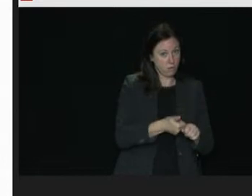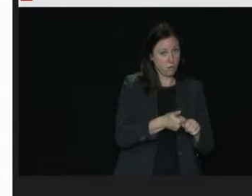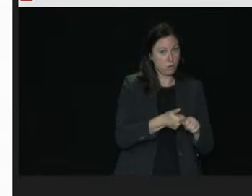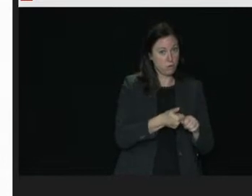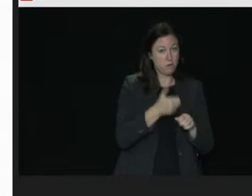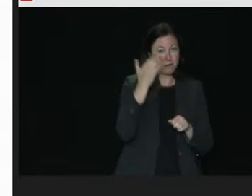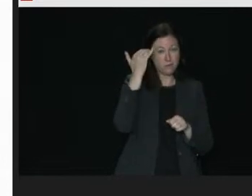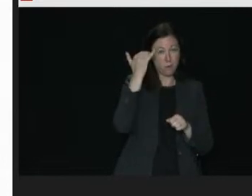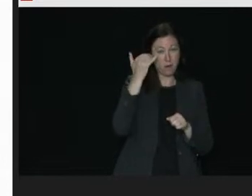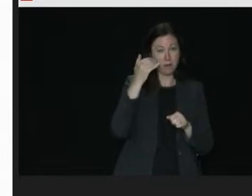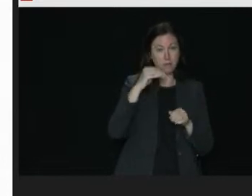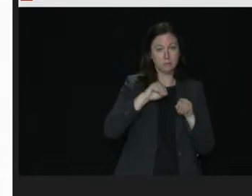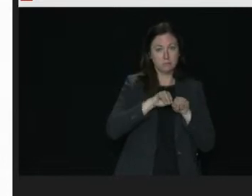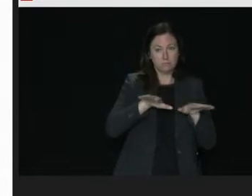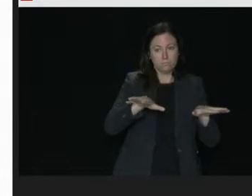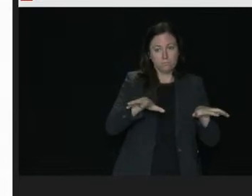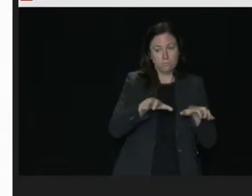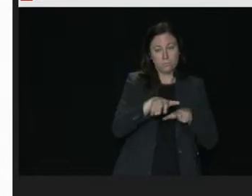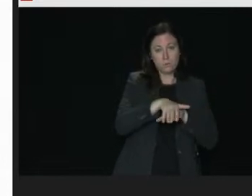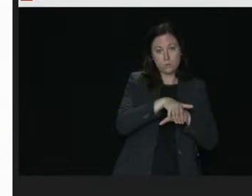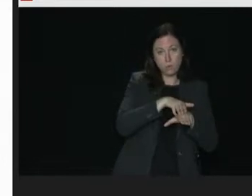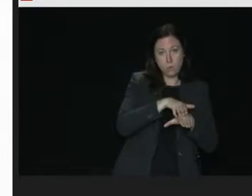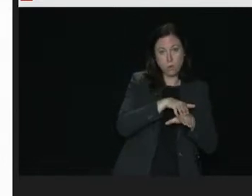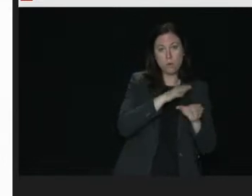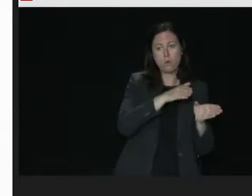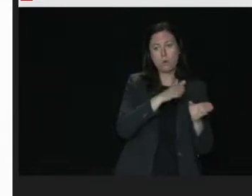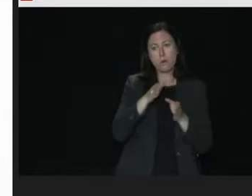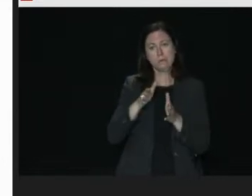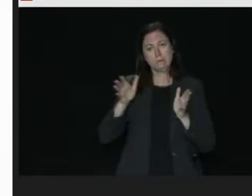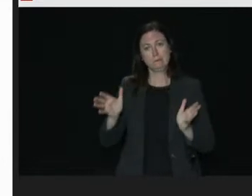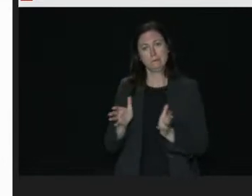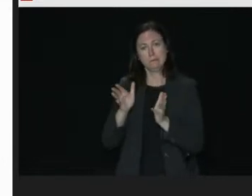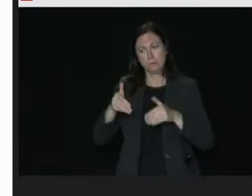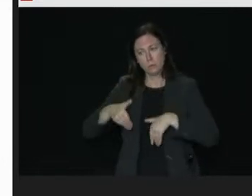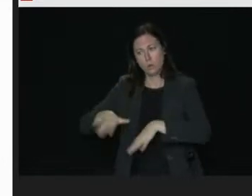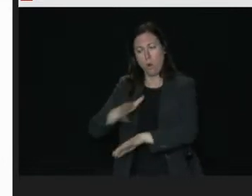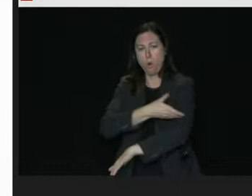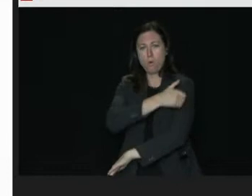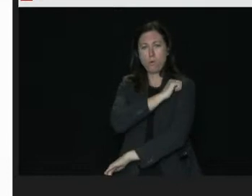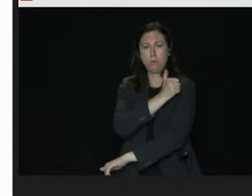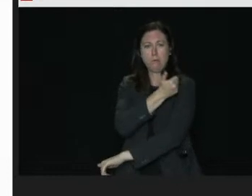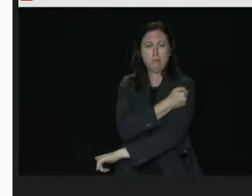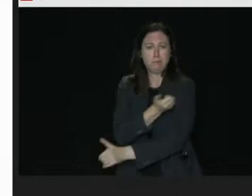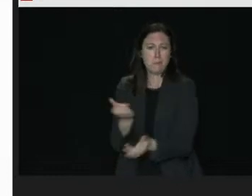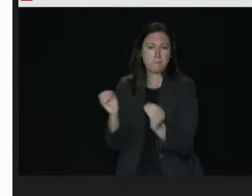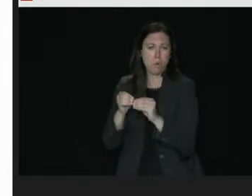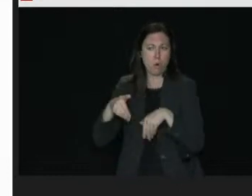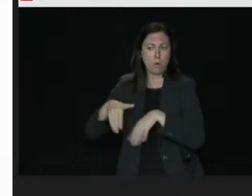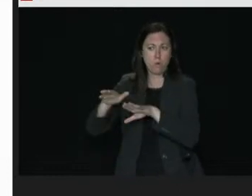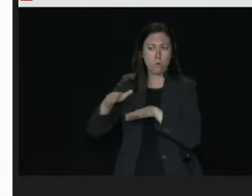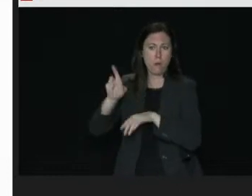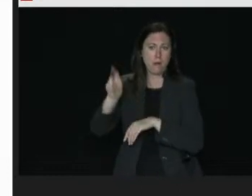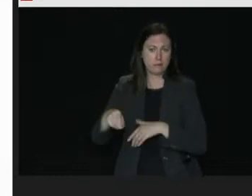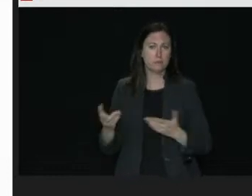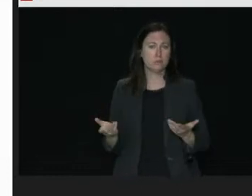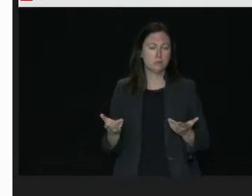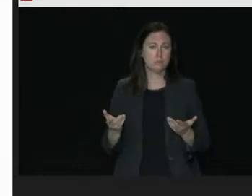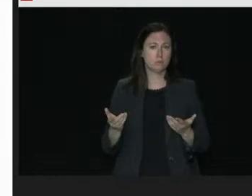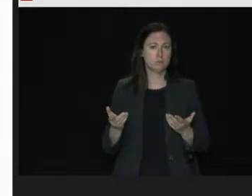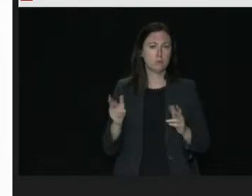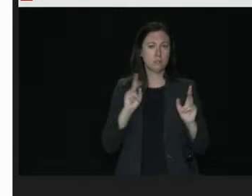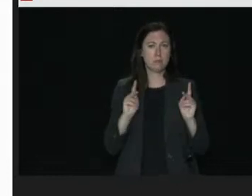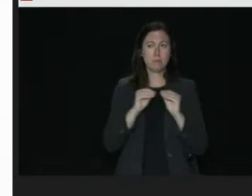the spread and rapidly increase vaccine uptake to protect more